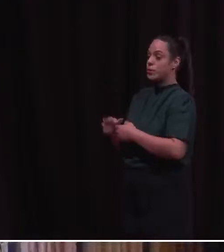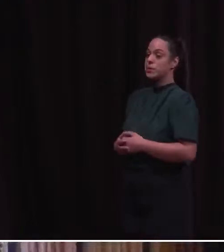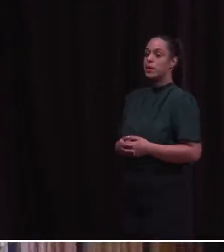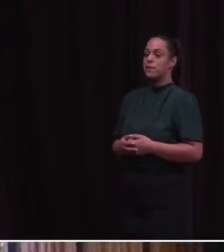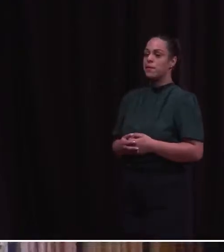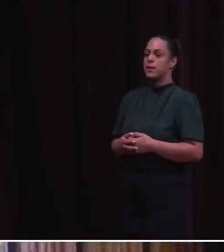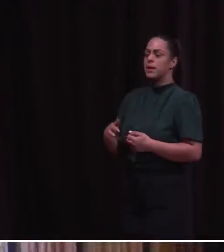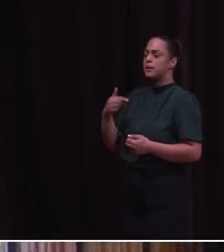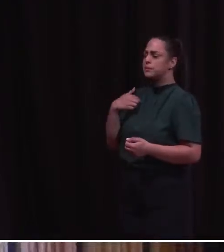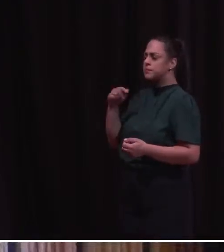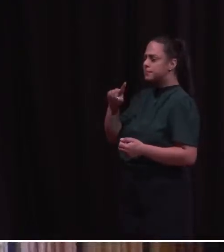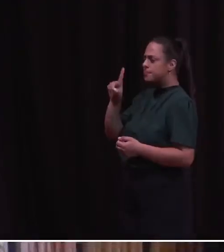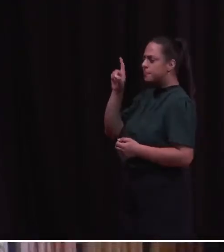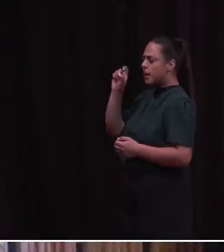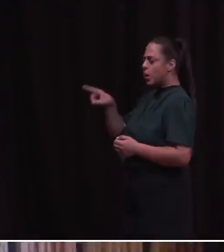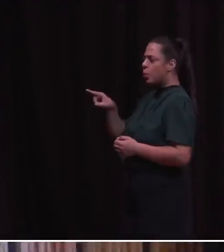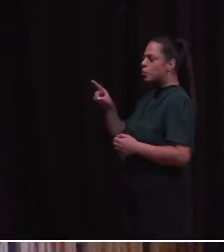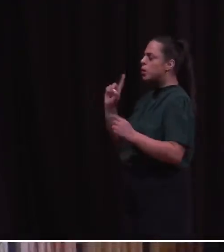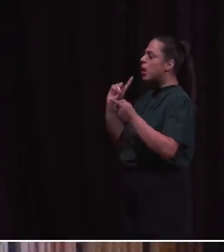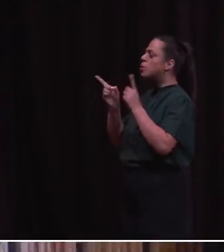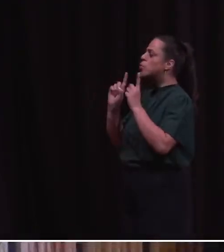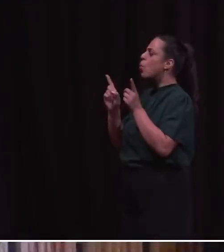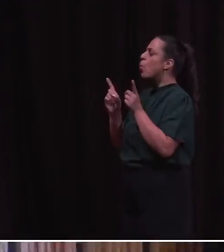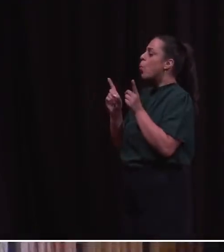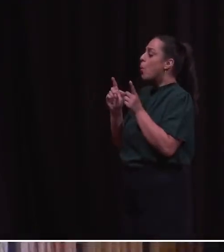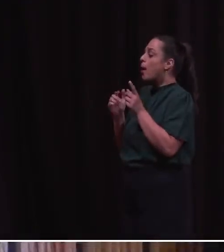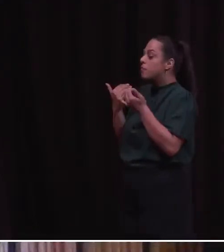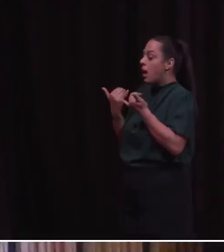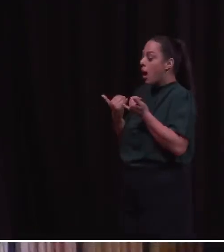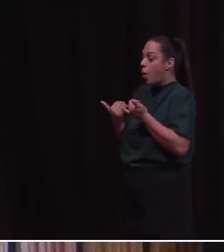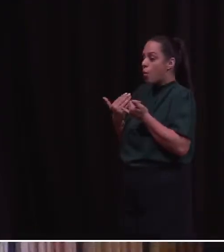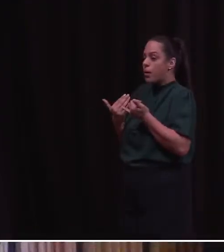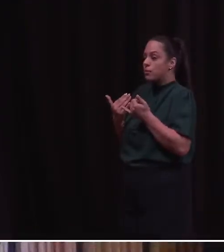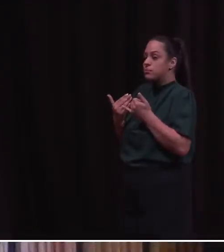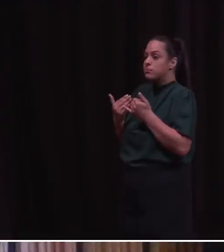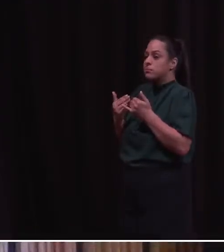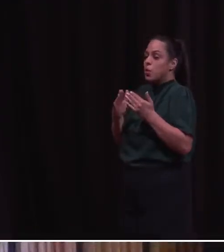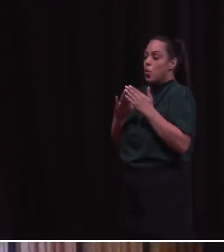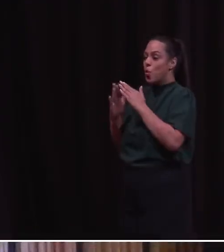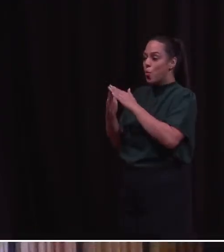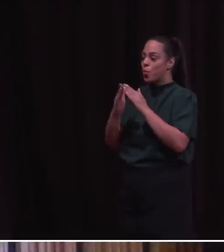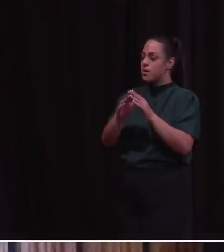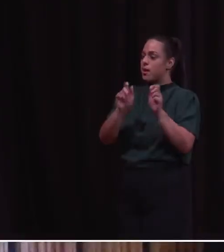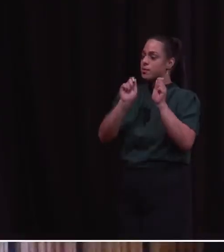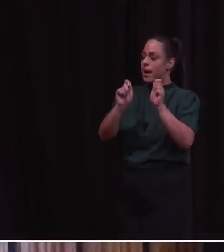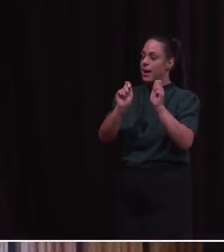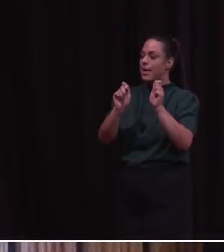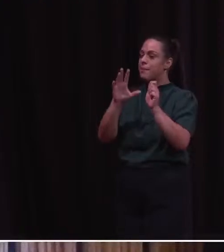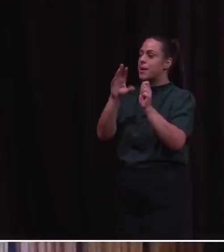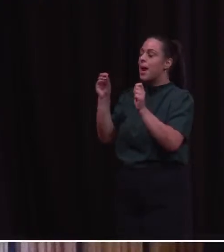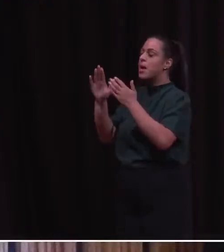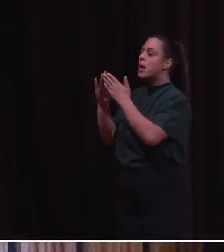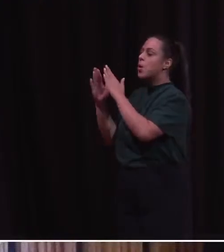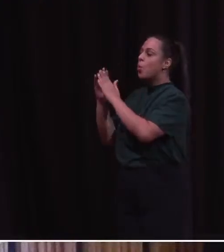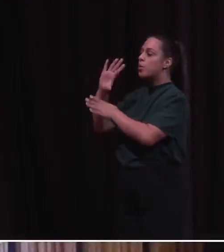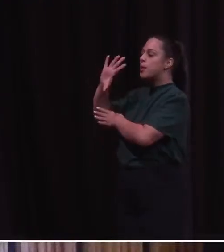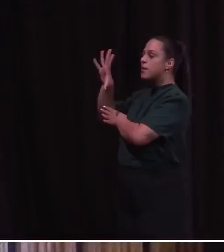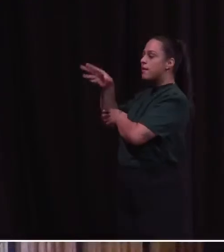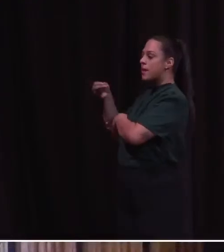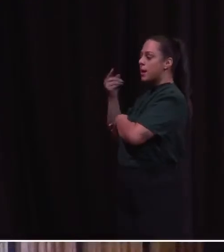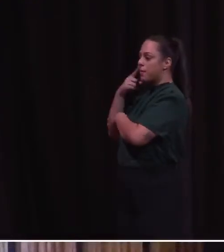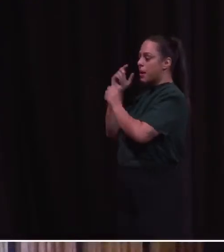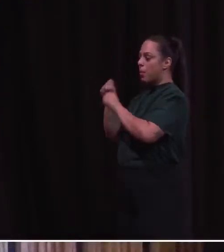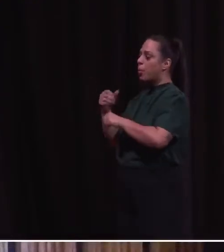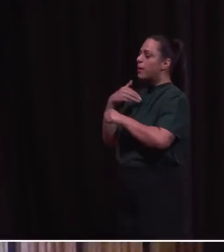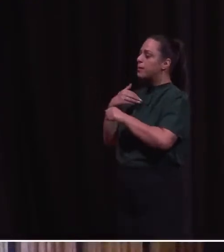¿qué pasos deberían tomar las comunidades académicas y las sociedades africanas para reconstruir las identidades de género y las estructuras